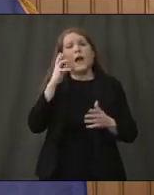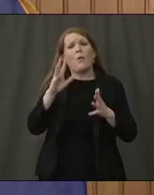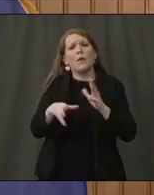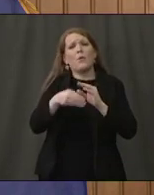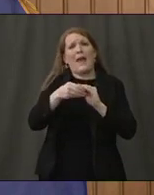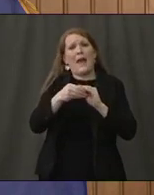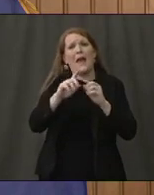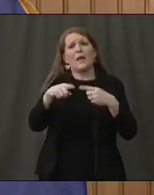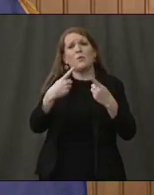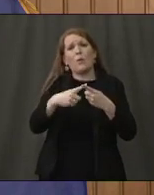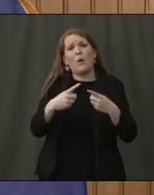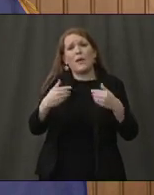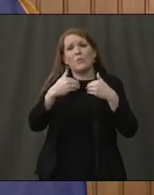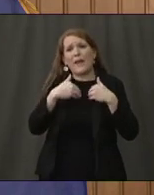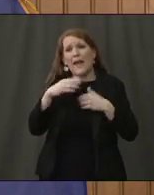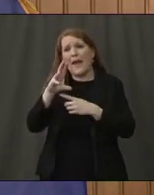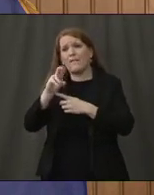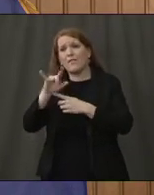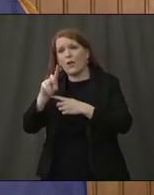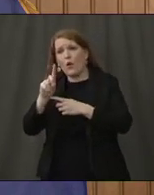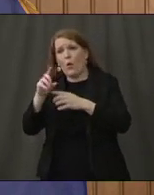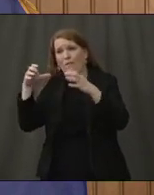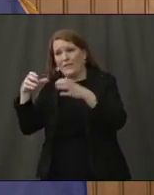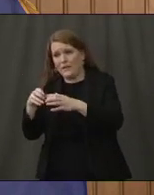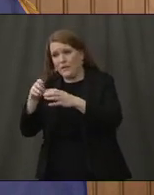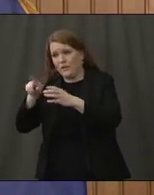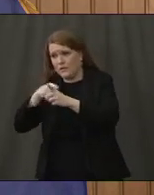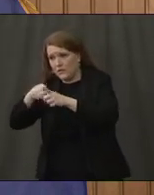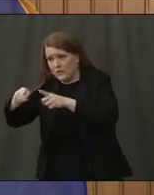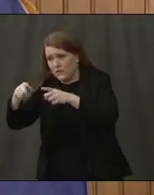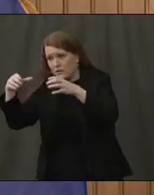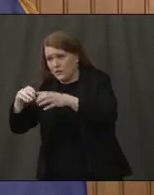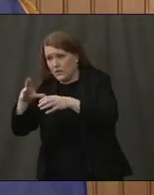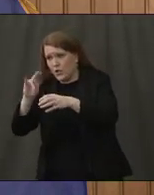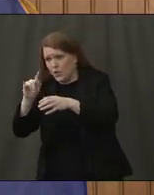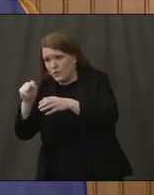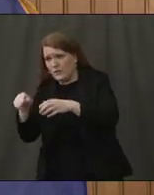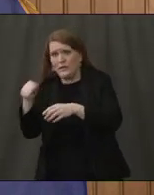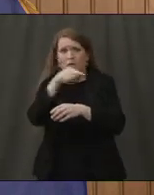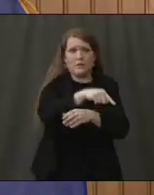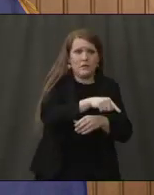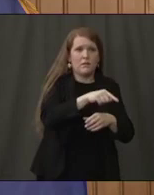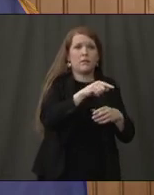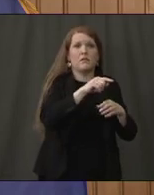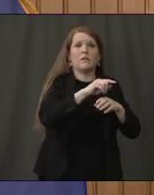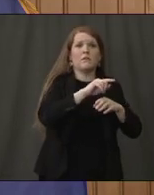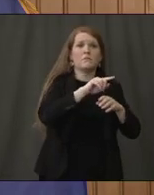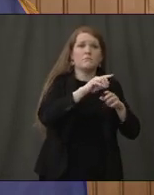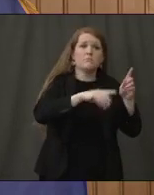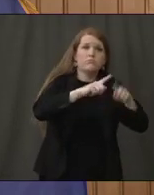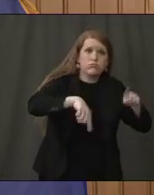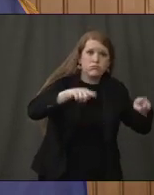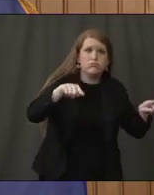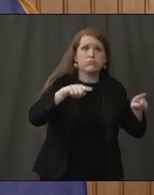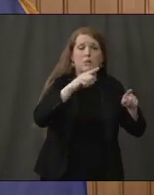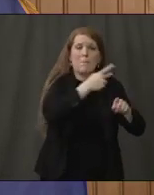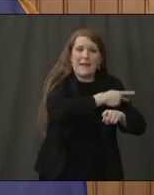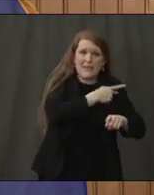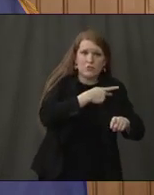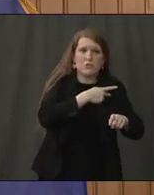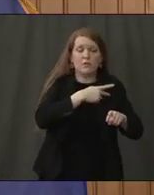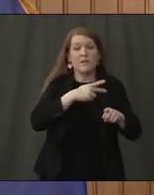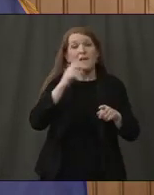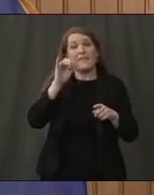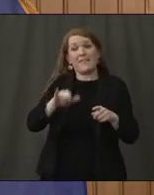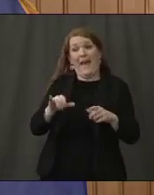does extend the use for our PPE. So you don't have to constantly change it going from one unit to the next. So that's part of what we're trying